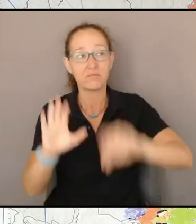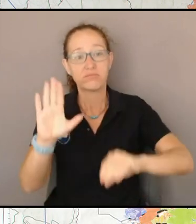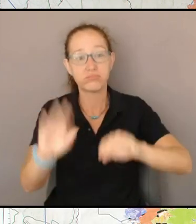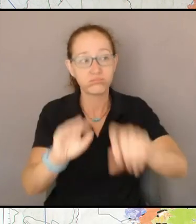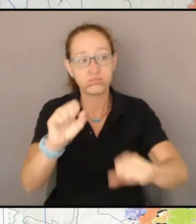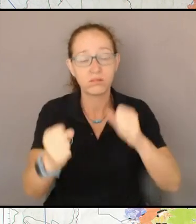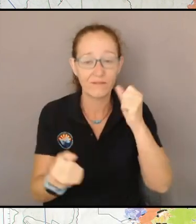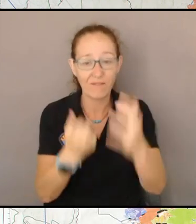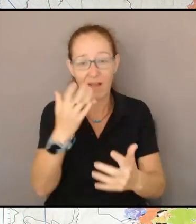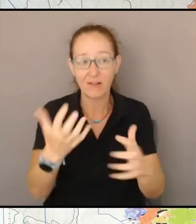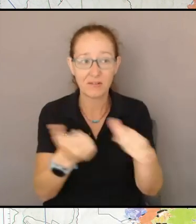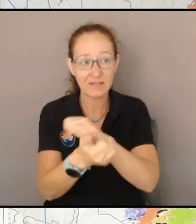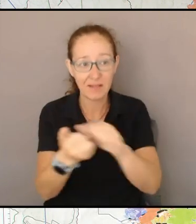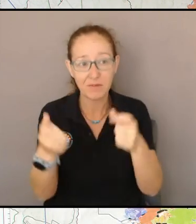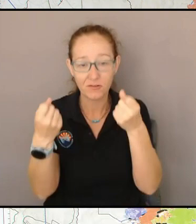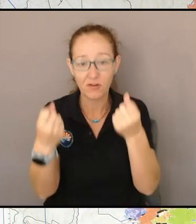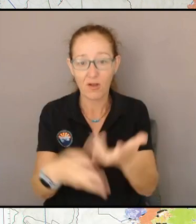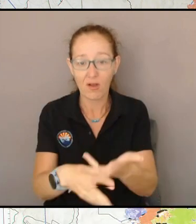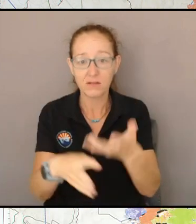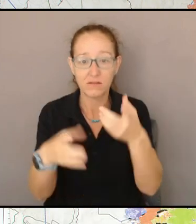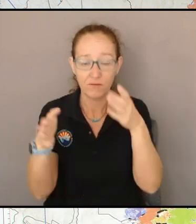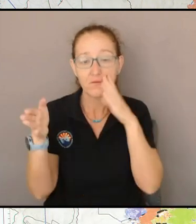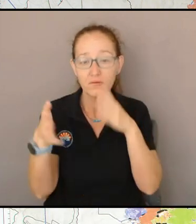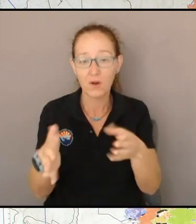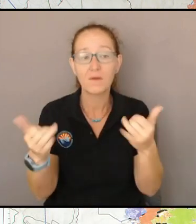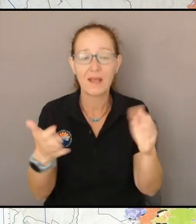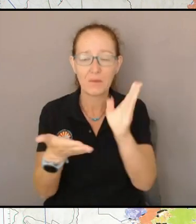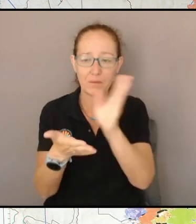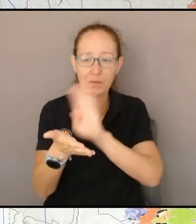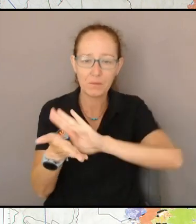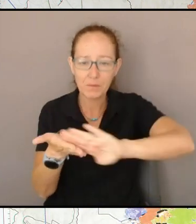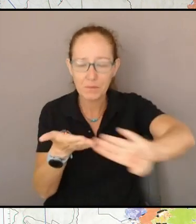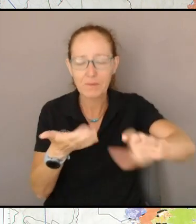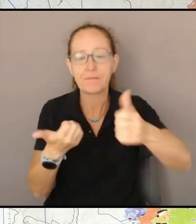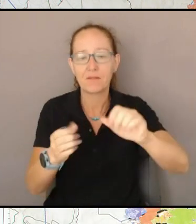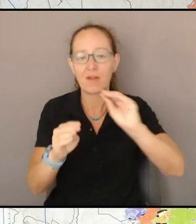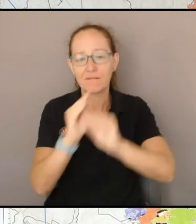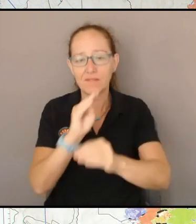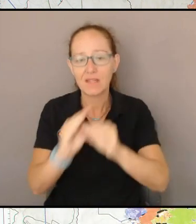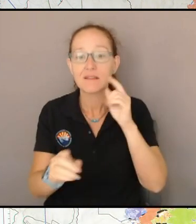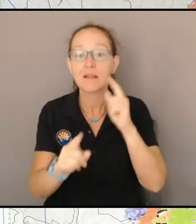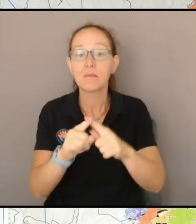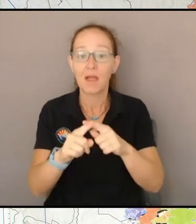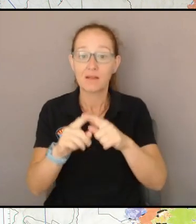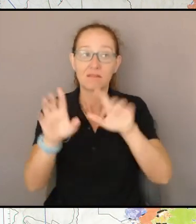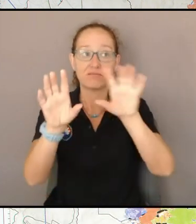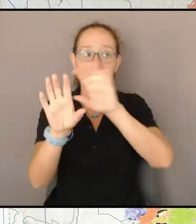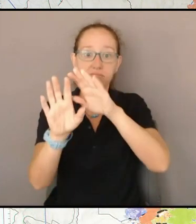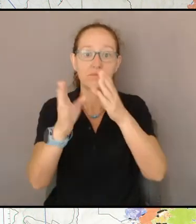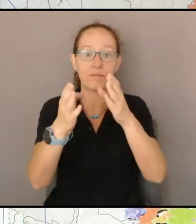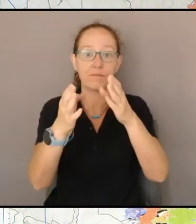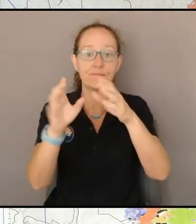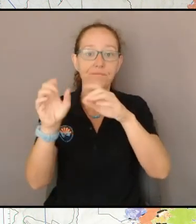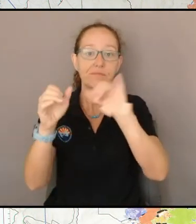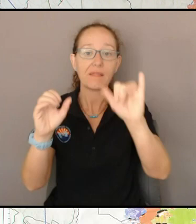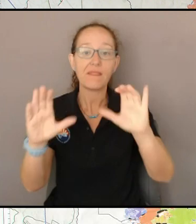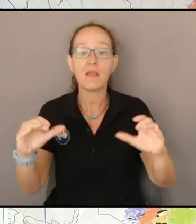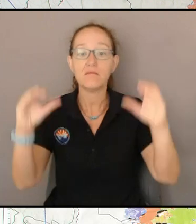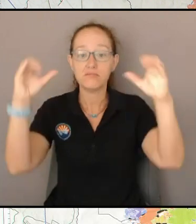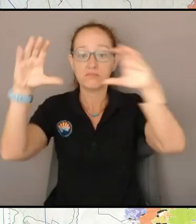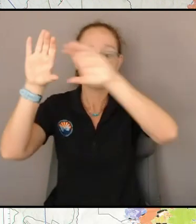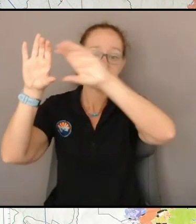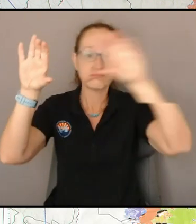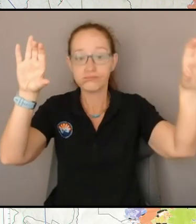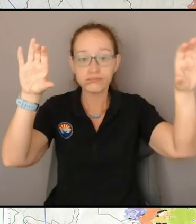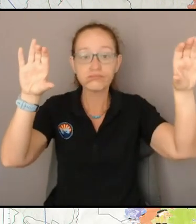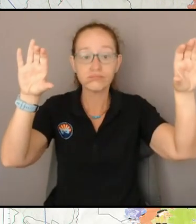that damage, and also having that road in good shape for removal of material from this indirect line construction that was going on up in